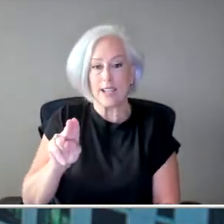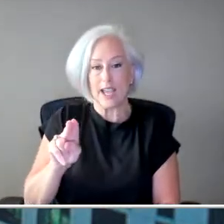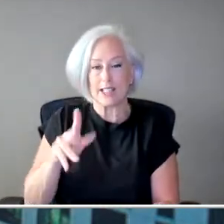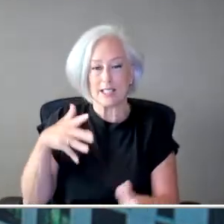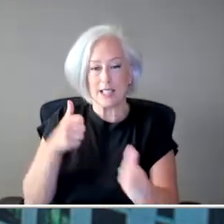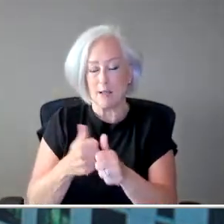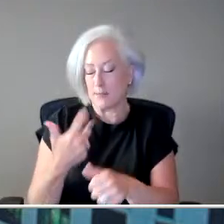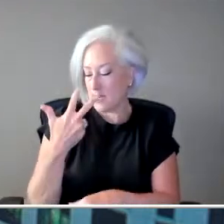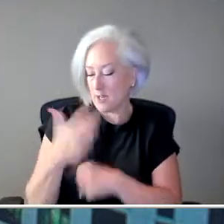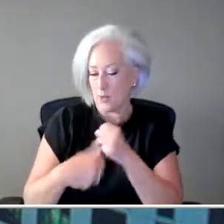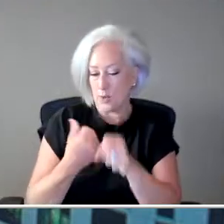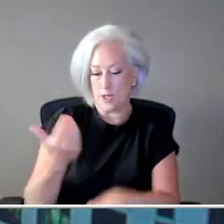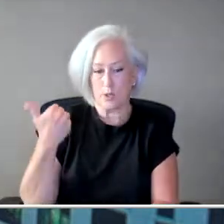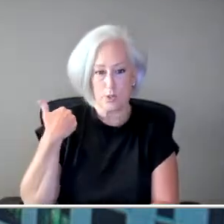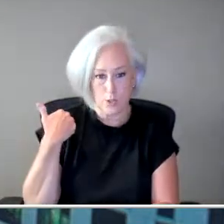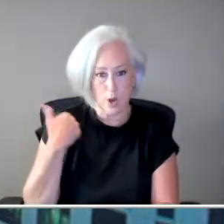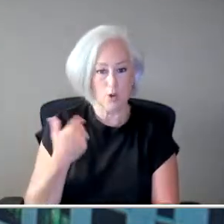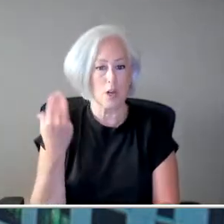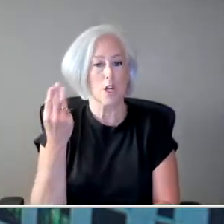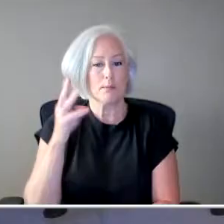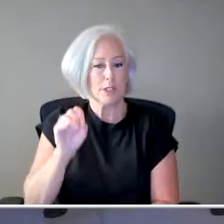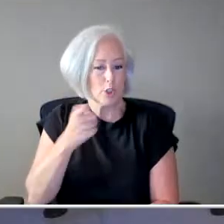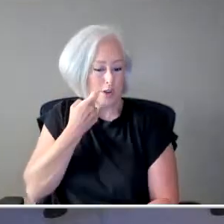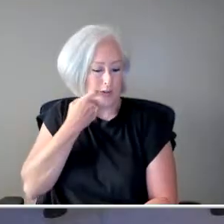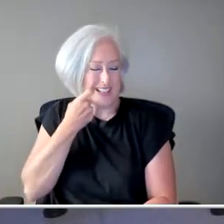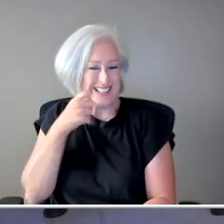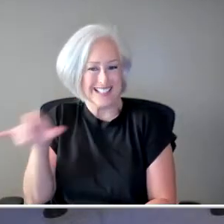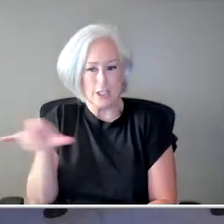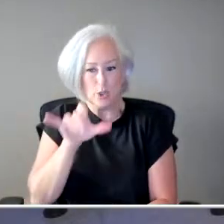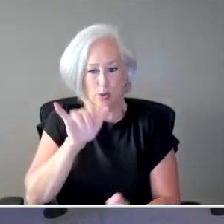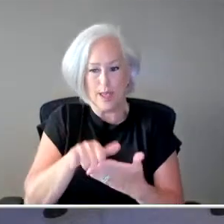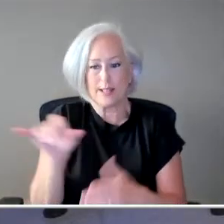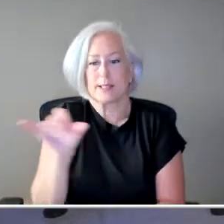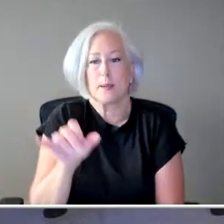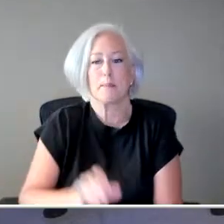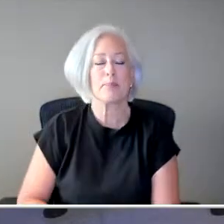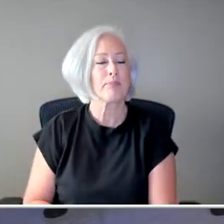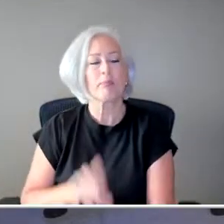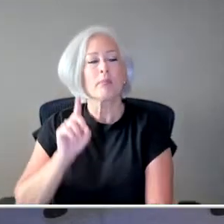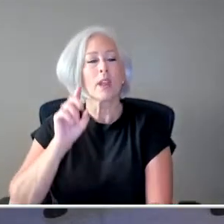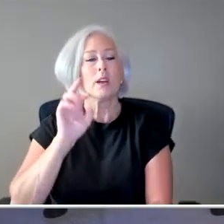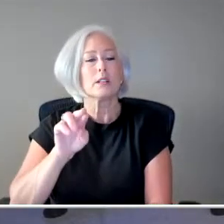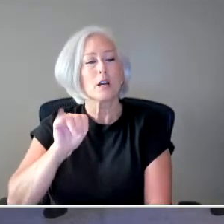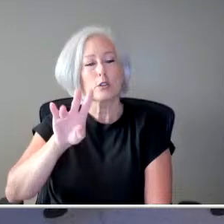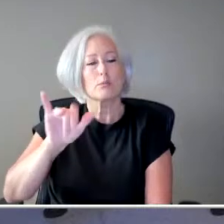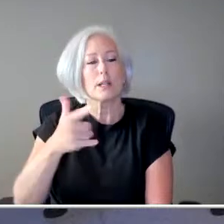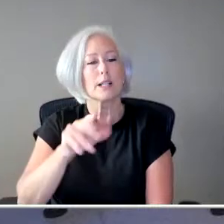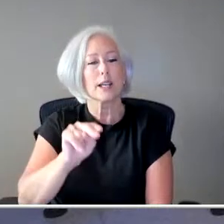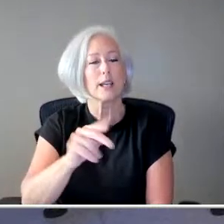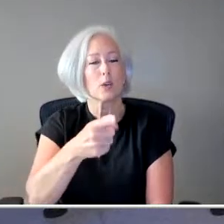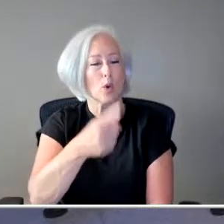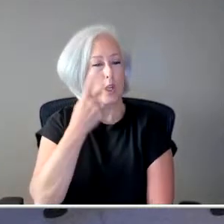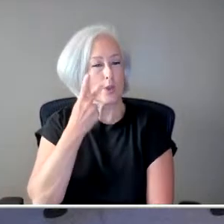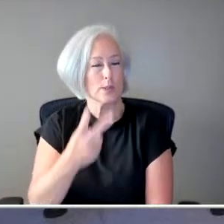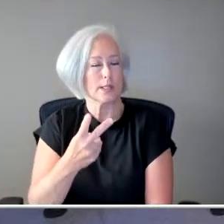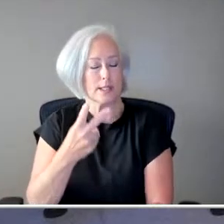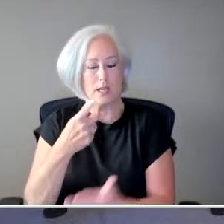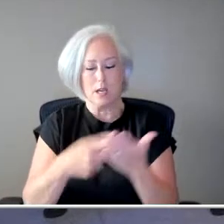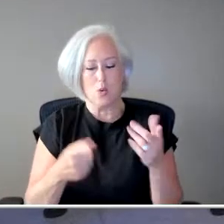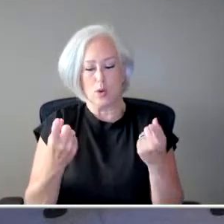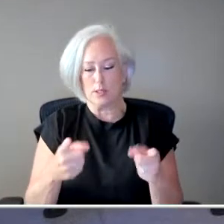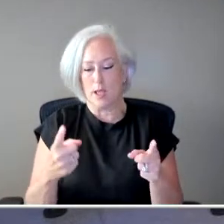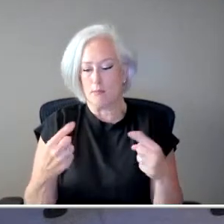I believe, and Missouri has recently as well. Dr. Milligan, what do you see? What can you add to that conversation about where we've come when it comes